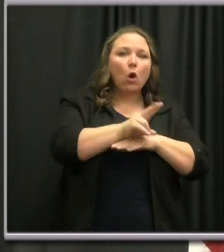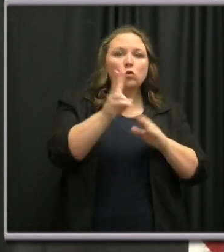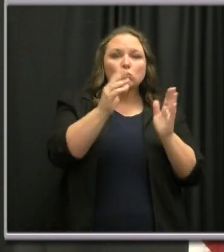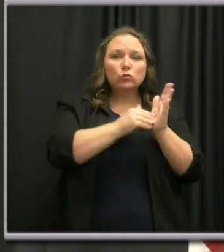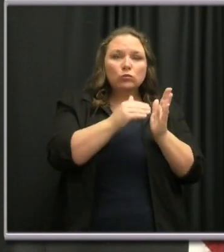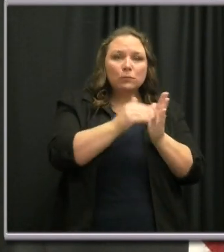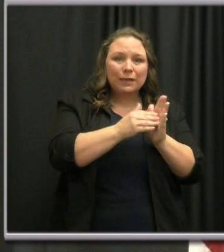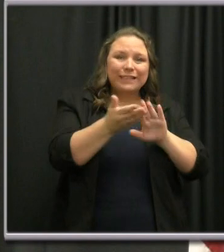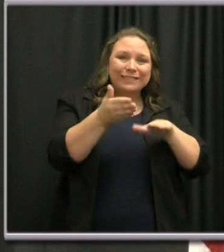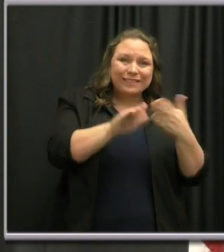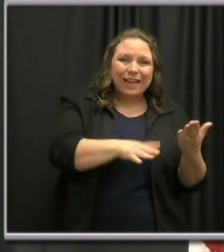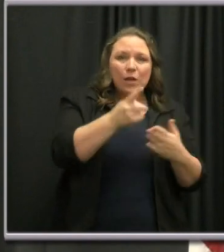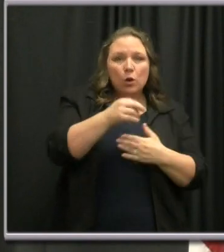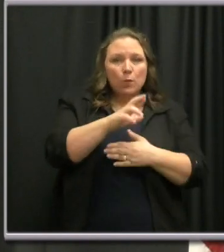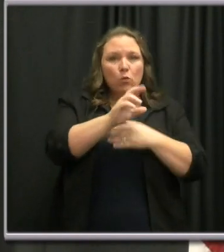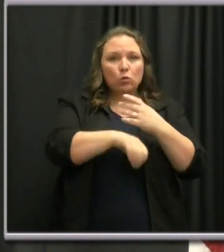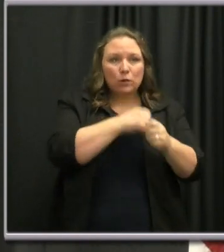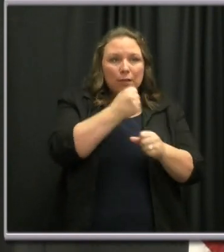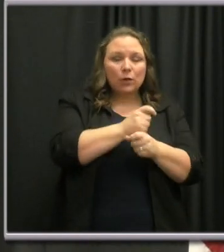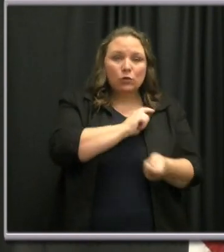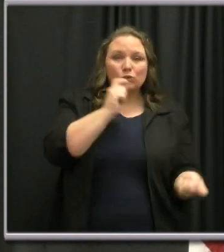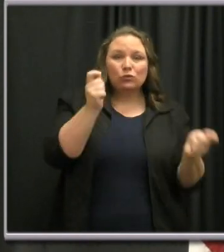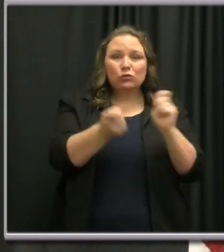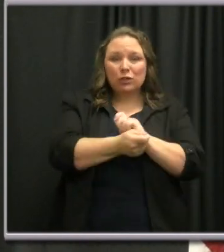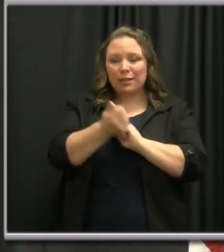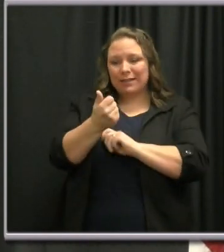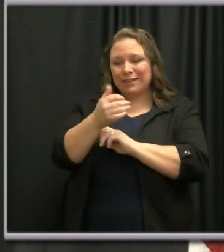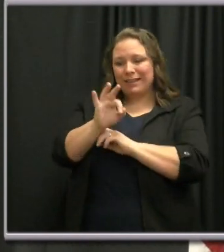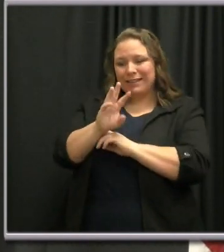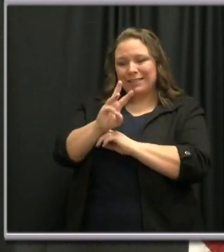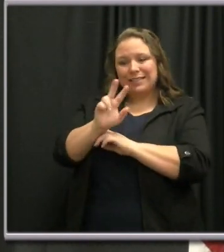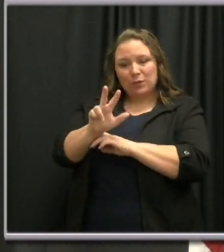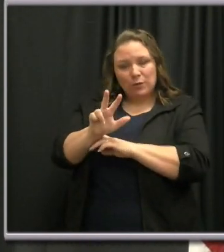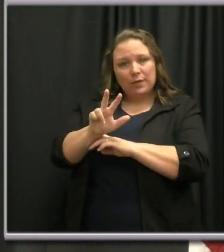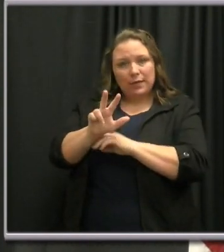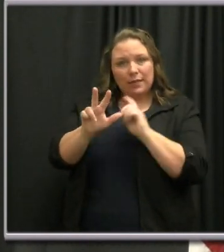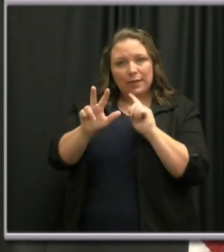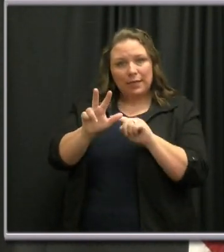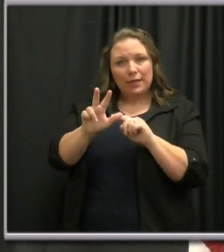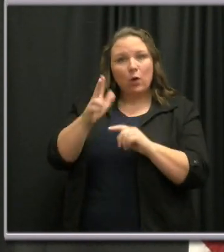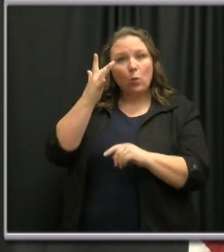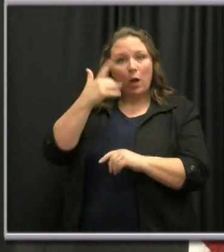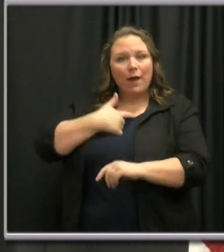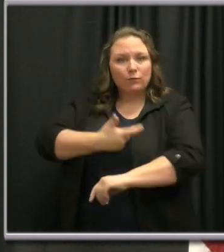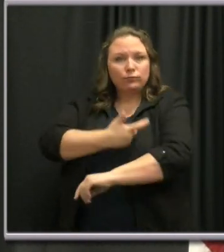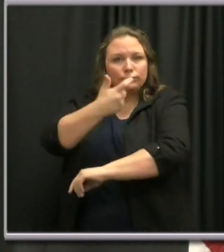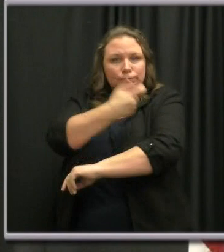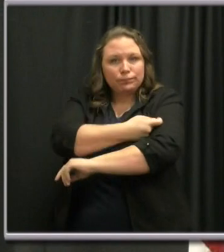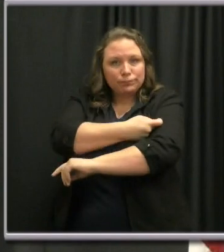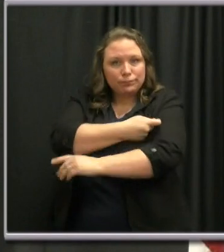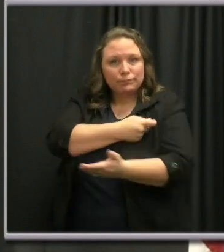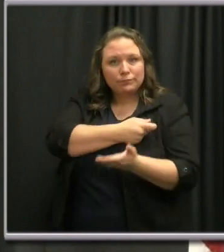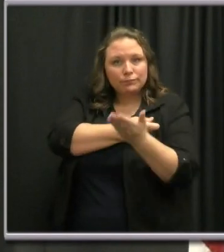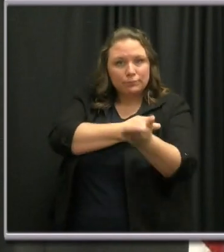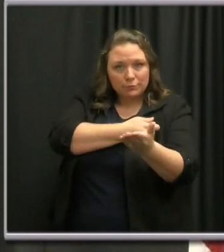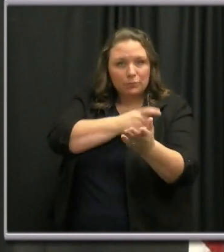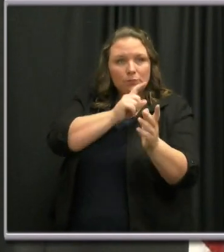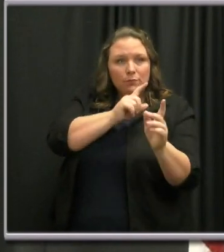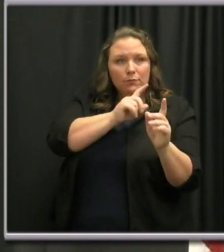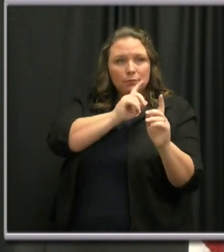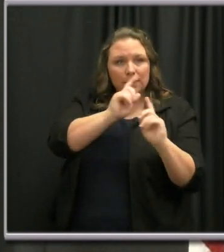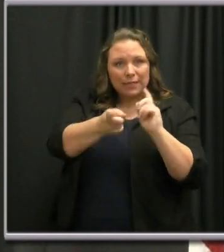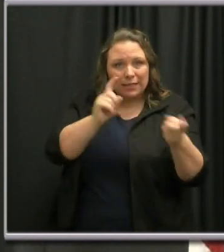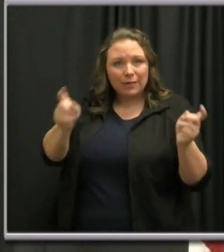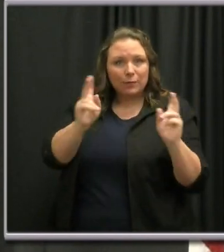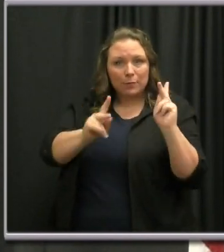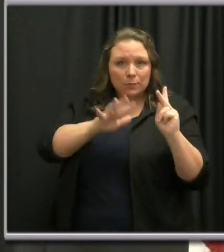year. This all changed in 1963 when a vaccine was introduced and administered to people all over the